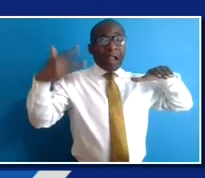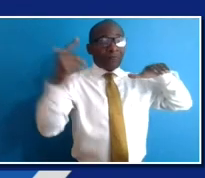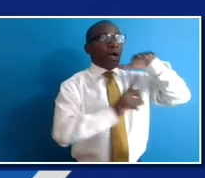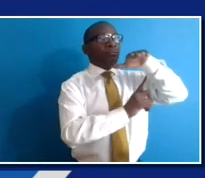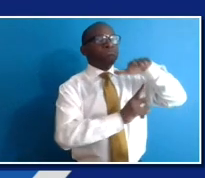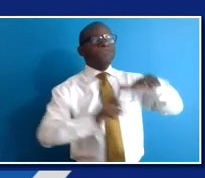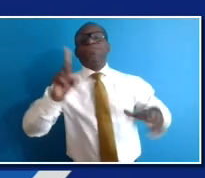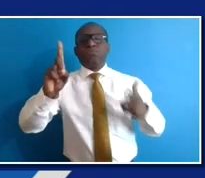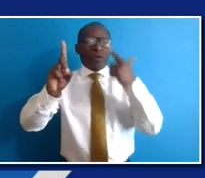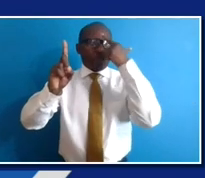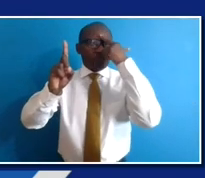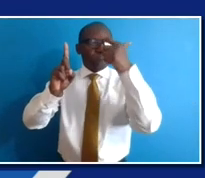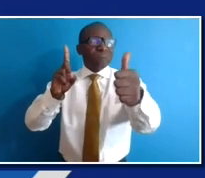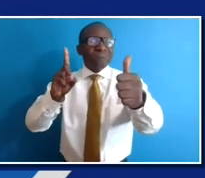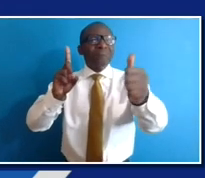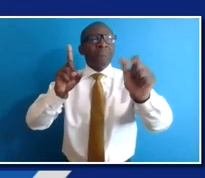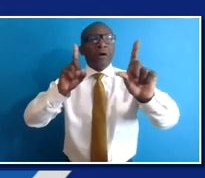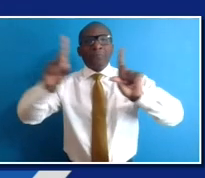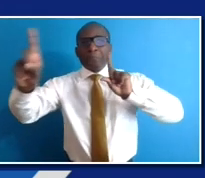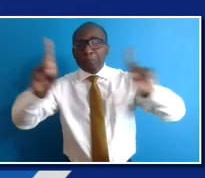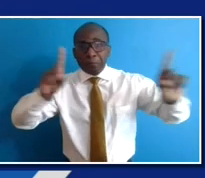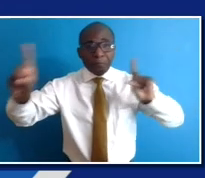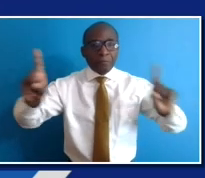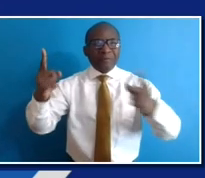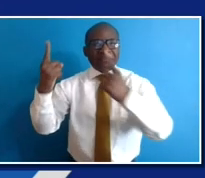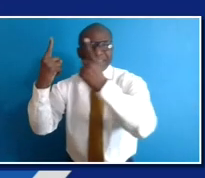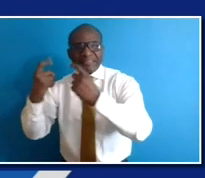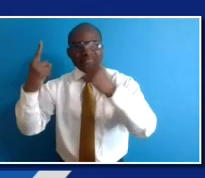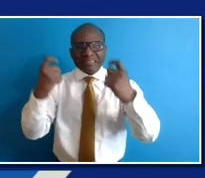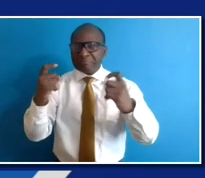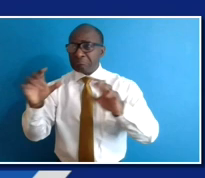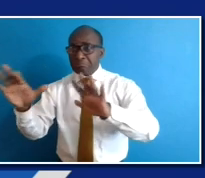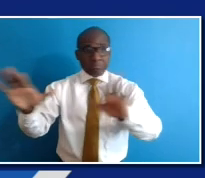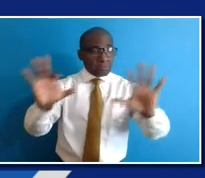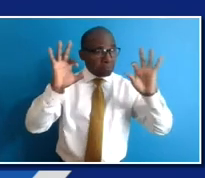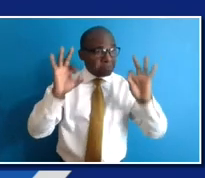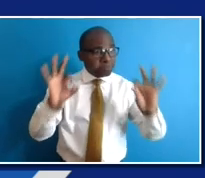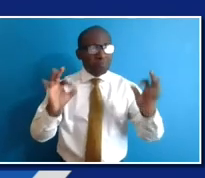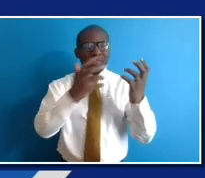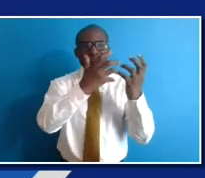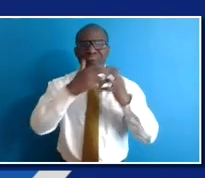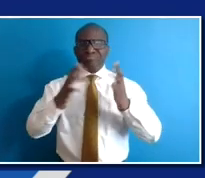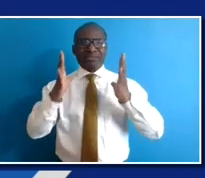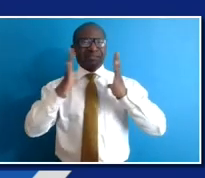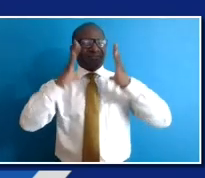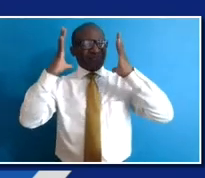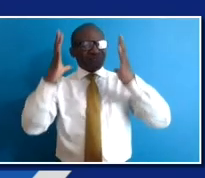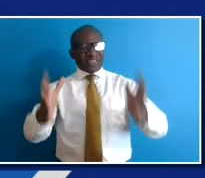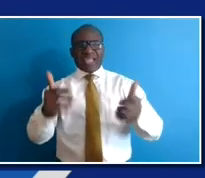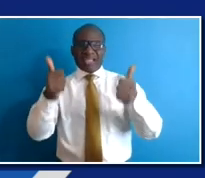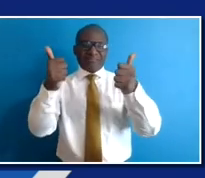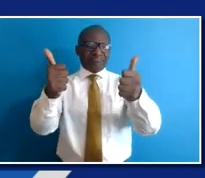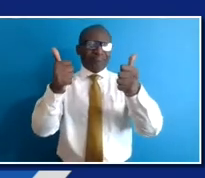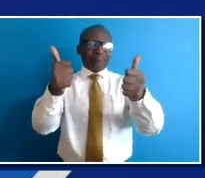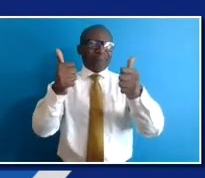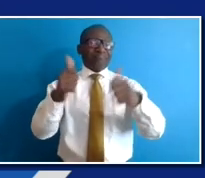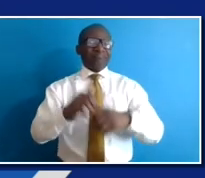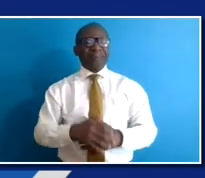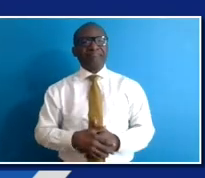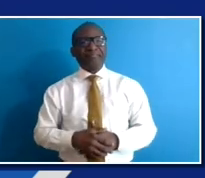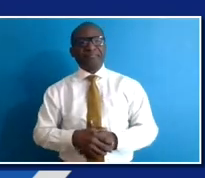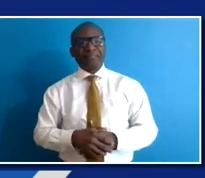the 216,000 people that have been tested, over 80% of them have tested